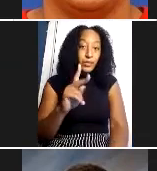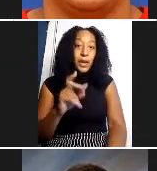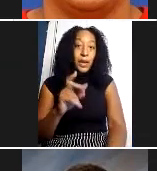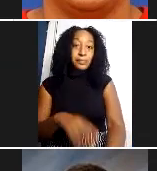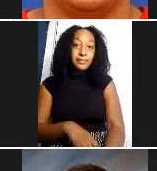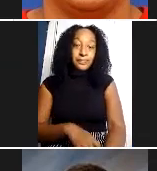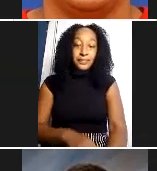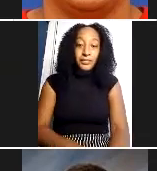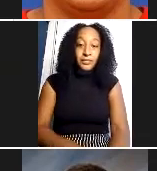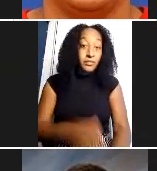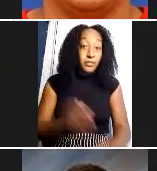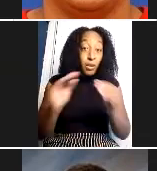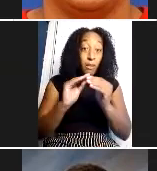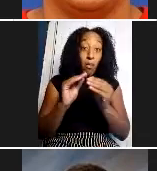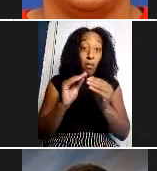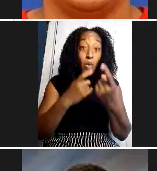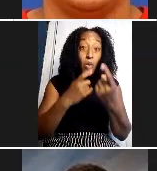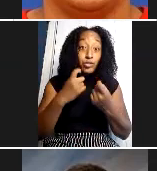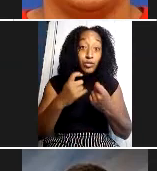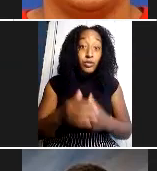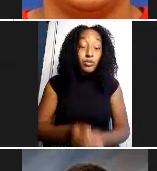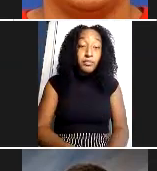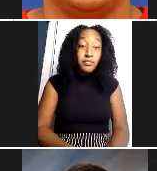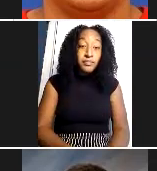Any other questions? Please shoot.